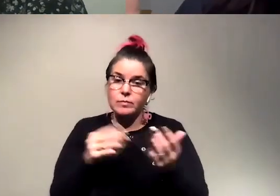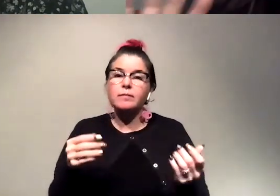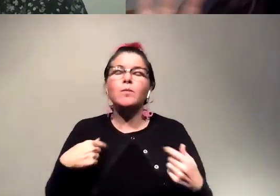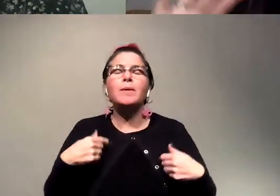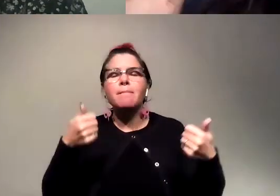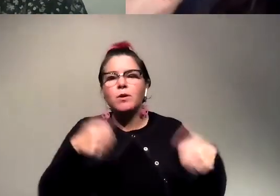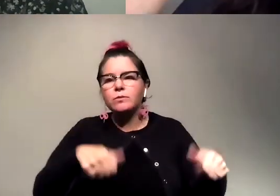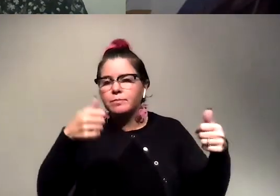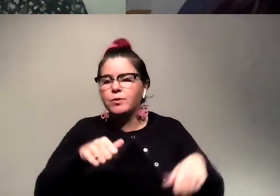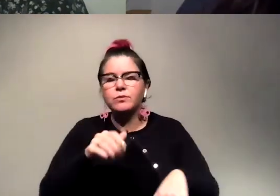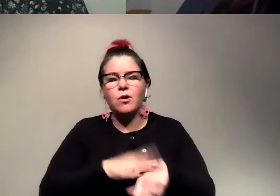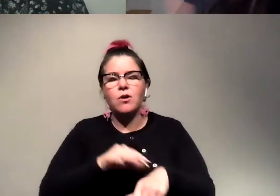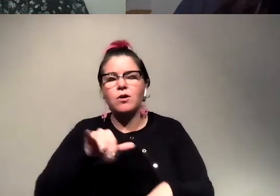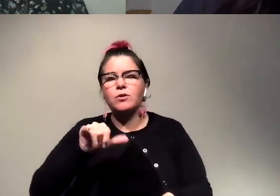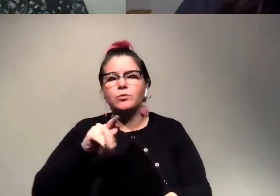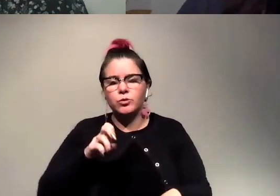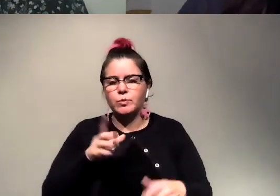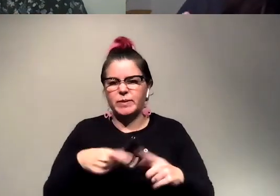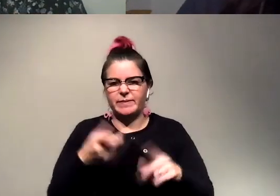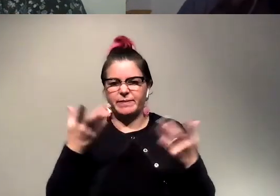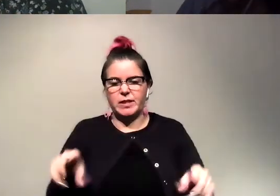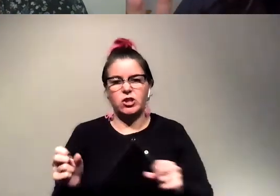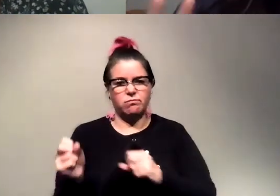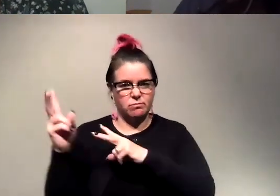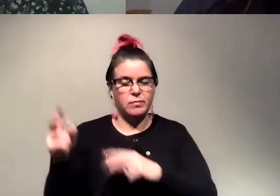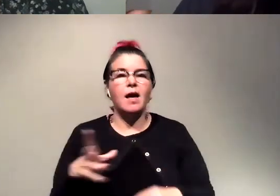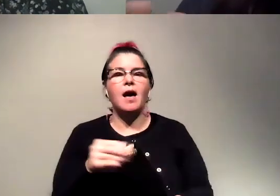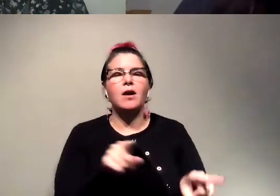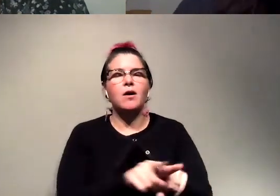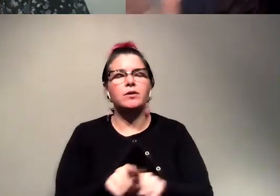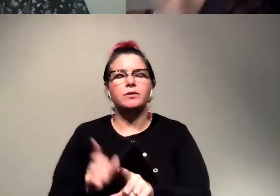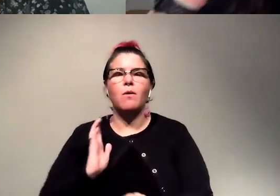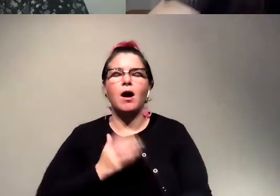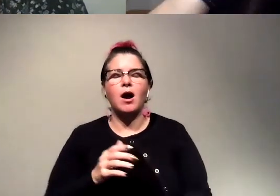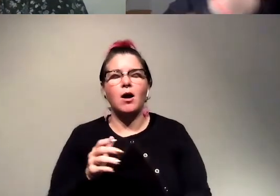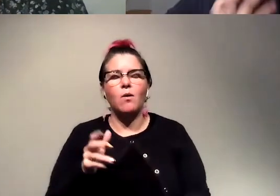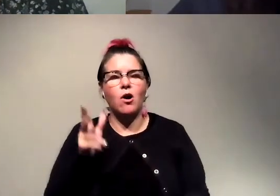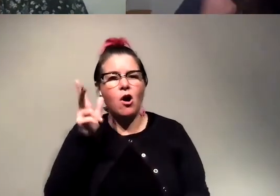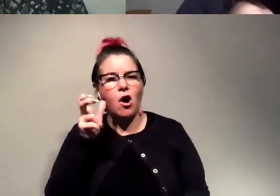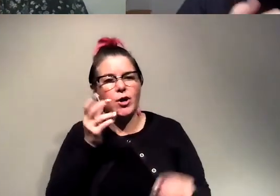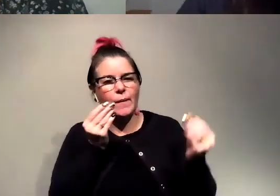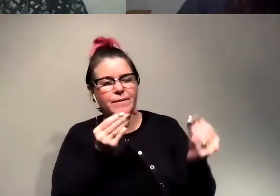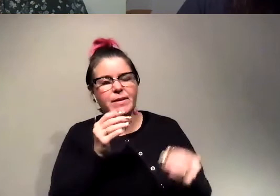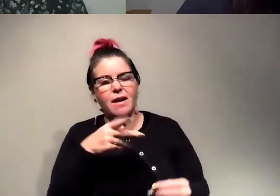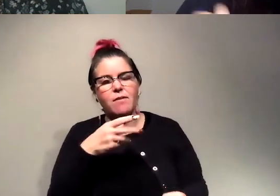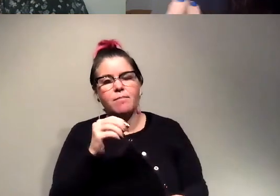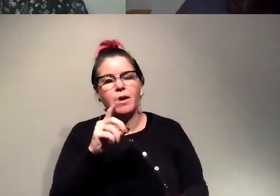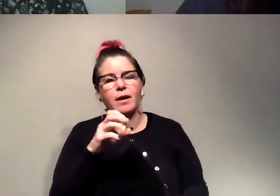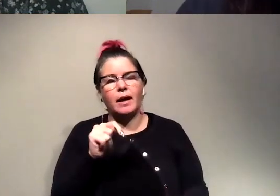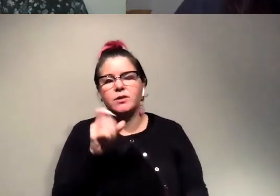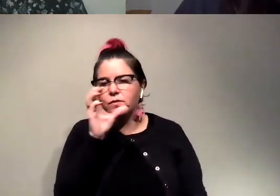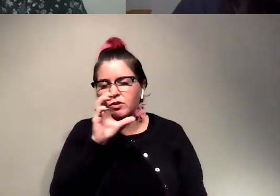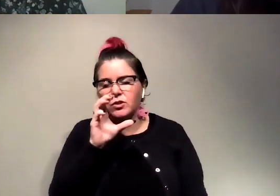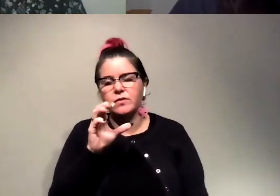of these on YouTube afterward, and also on our audio feed podcast. So if you look for Skype a Scientist in your